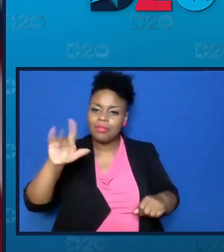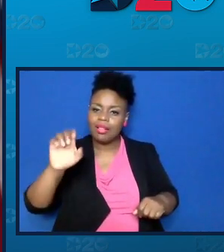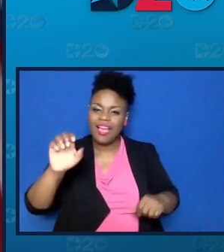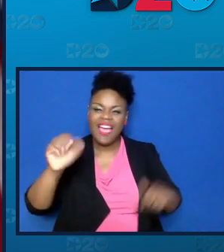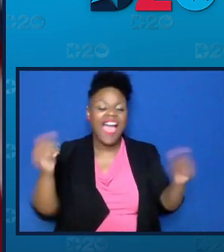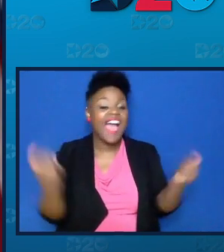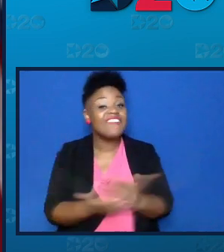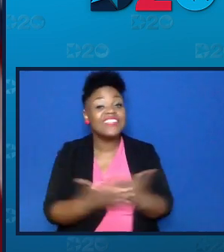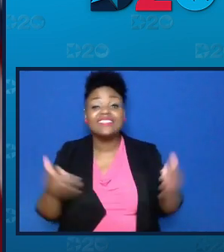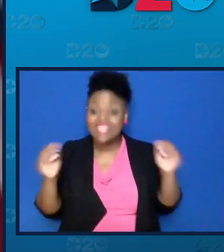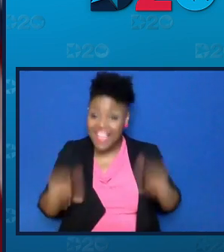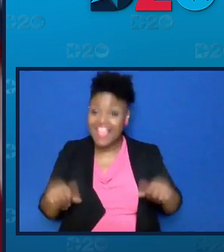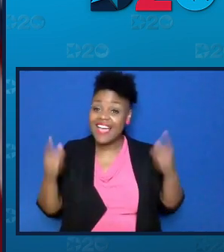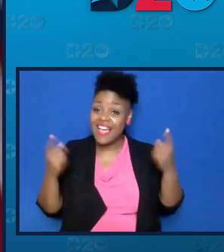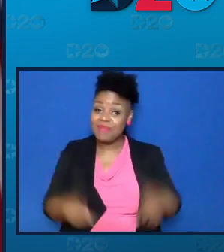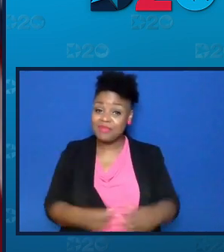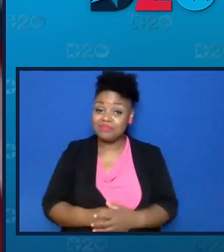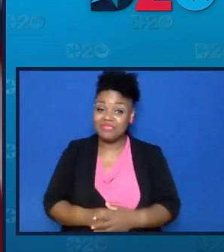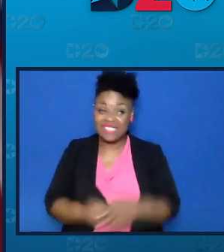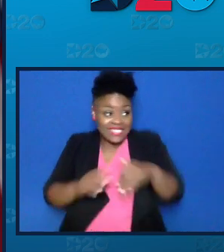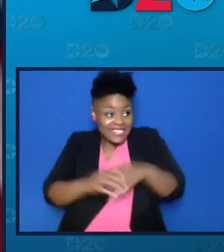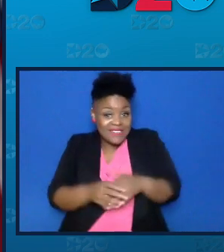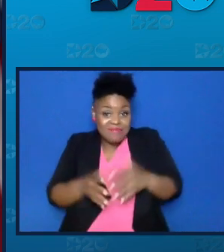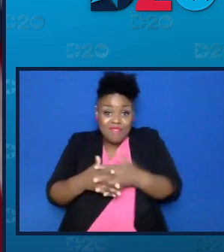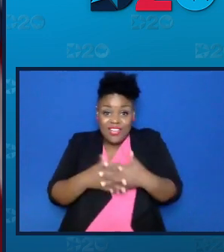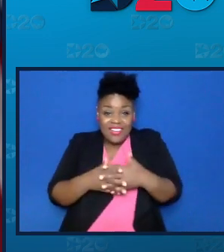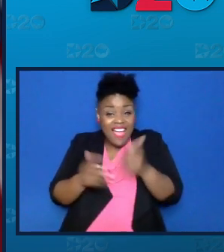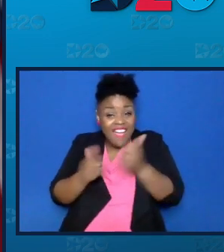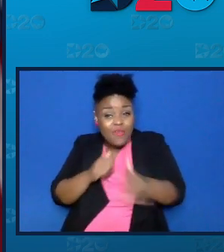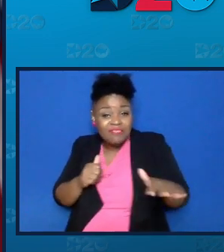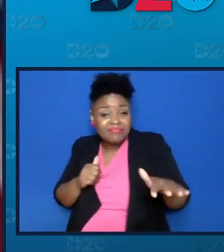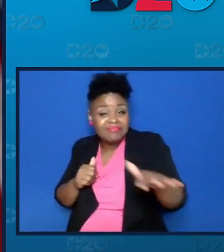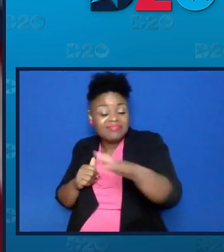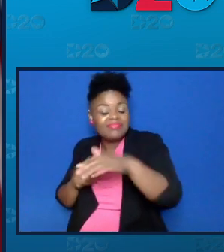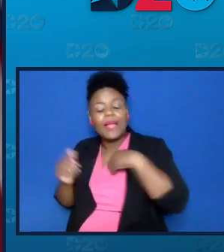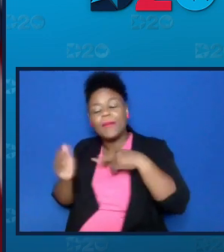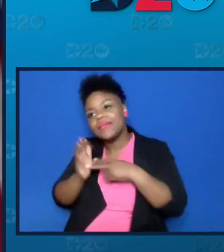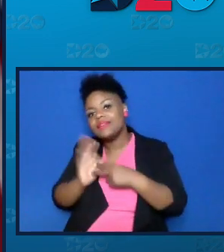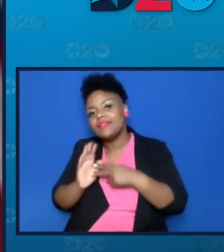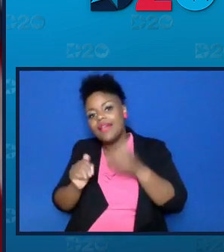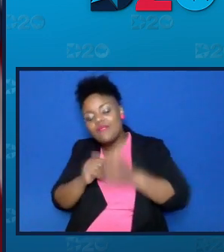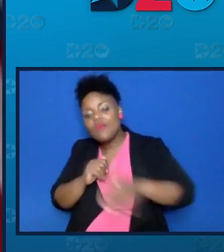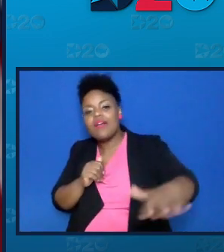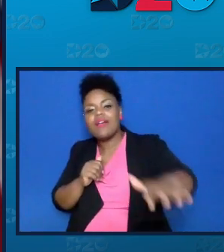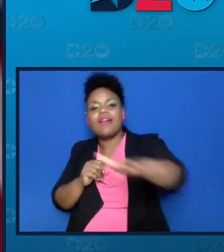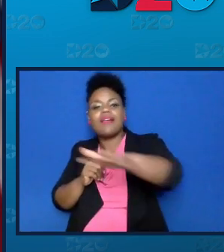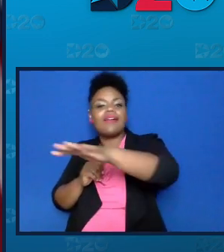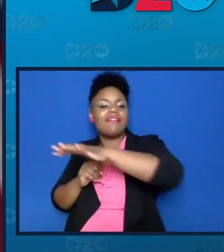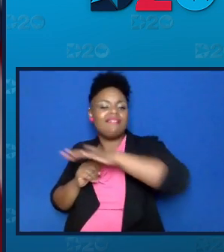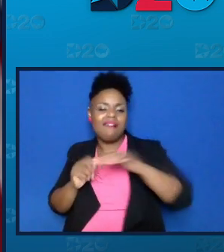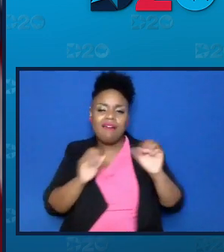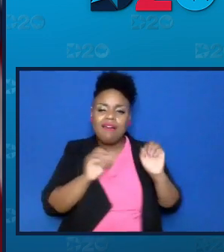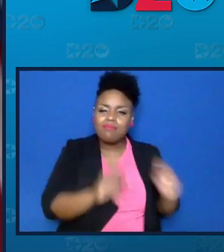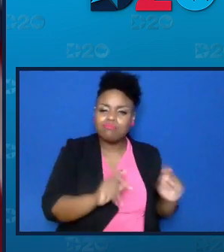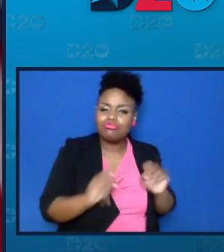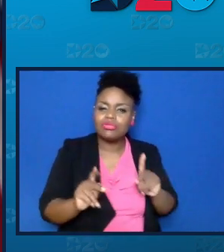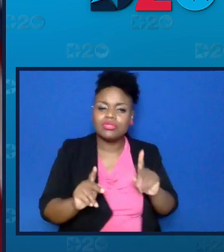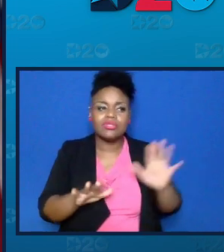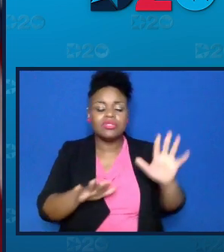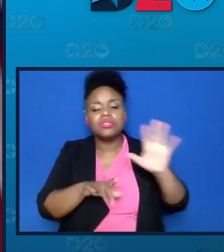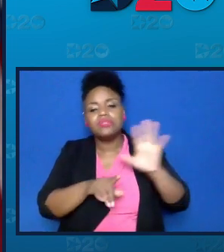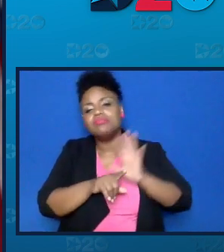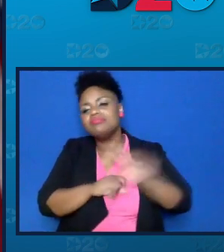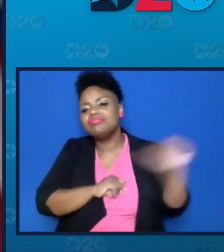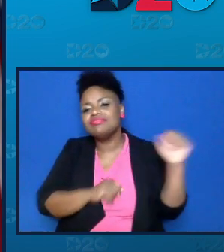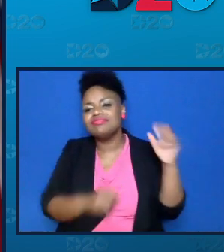That in America, everyone, and I mean everyone, should be given an opportunity to go as far as their dreams and God-given ability will take